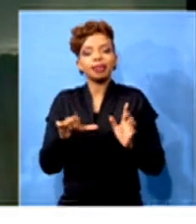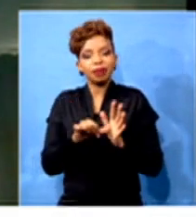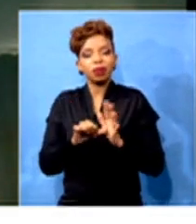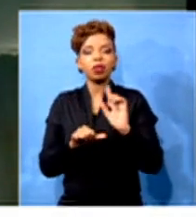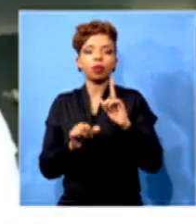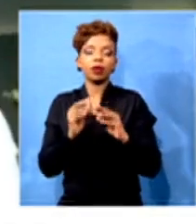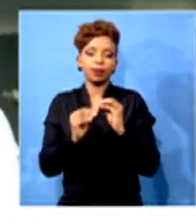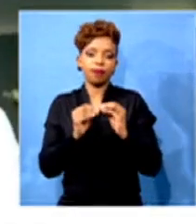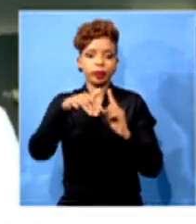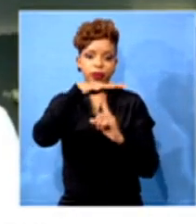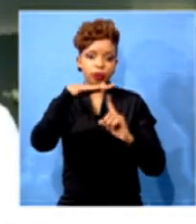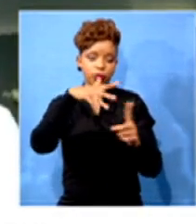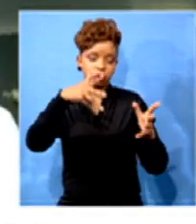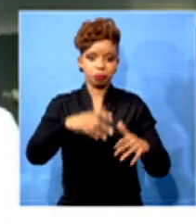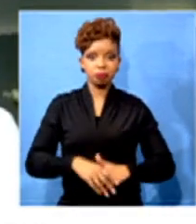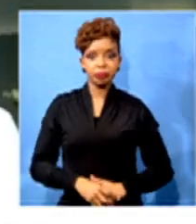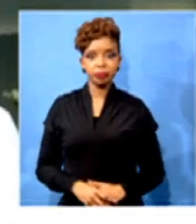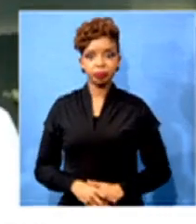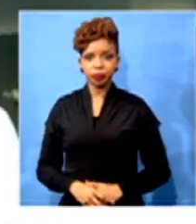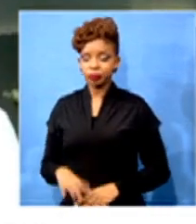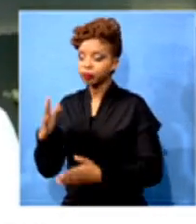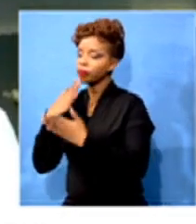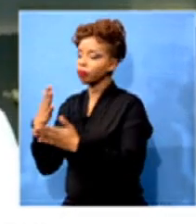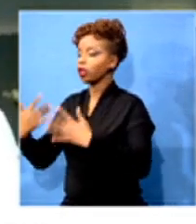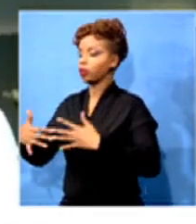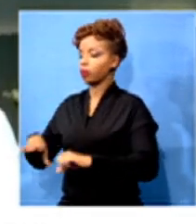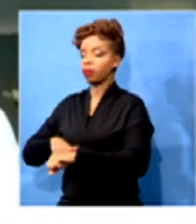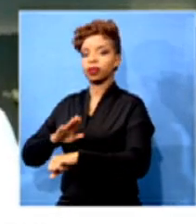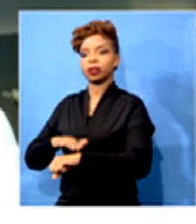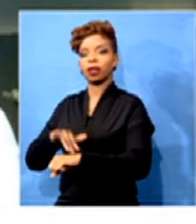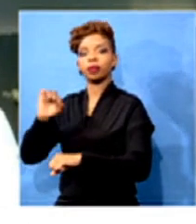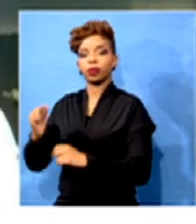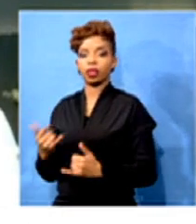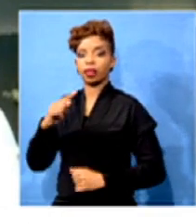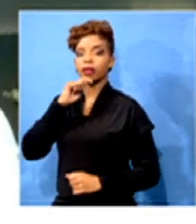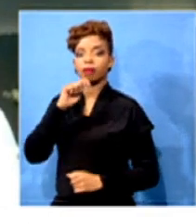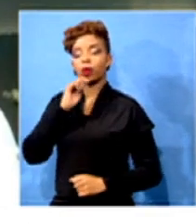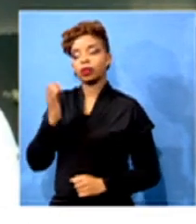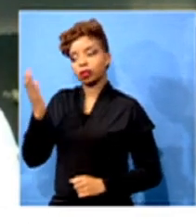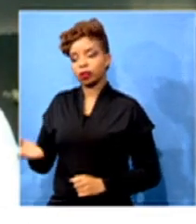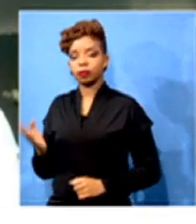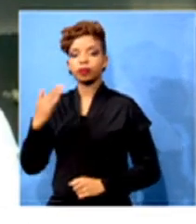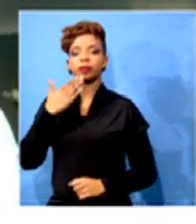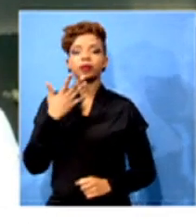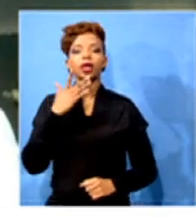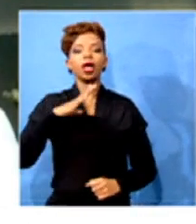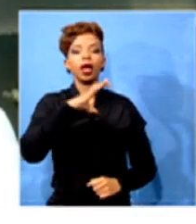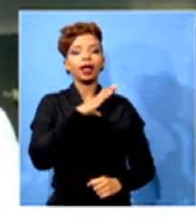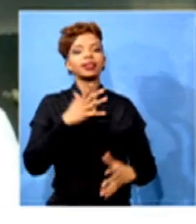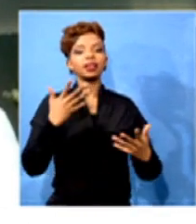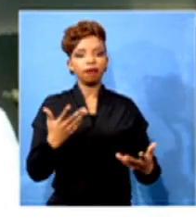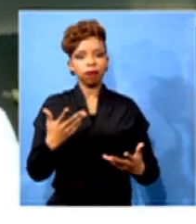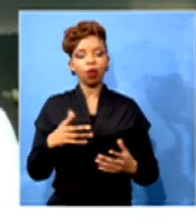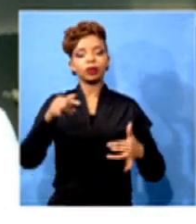situation. Well, thank you so much for your time this morning. We have to leave it there, unfortunately. Joanne Calitz is from the Council for Scientific